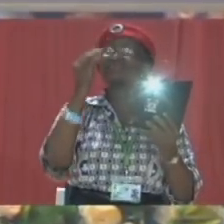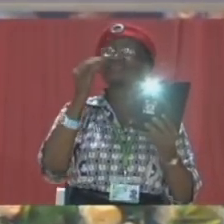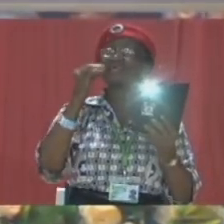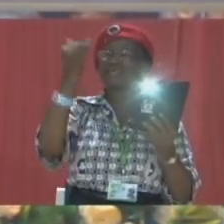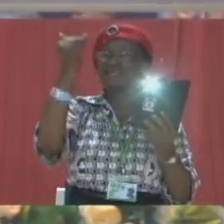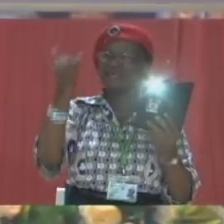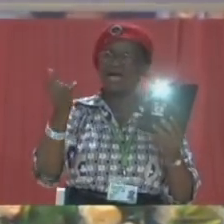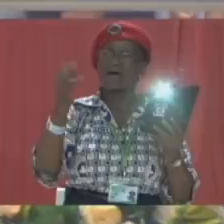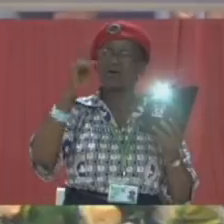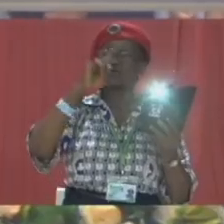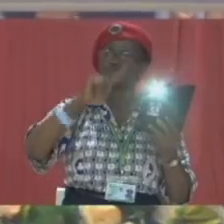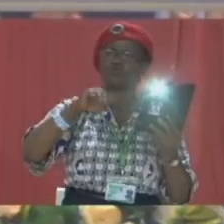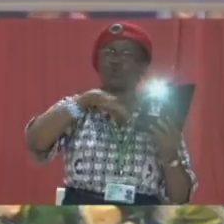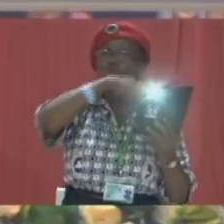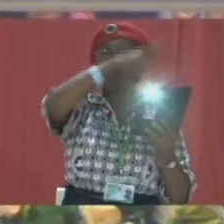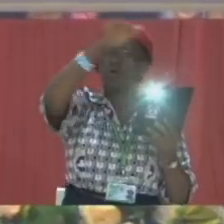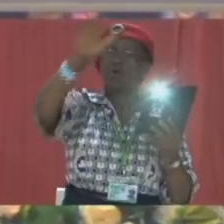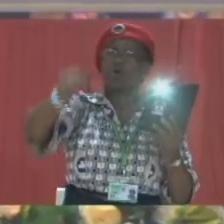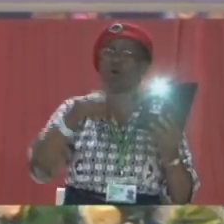your